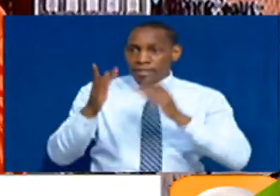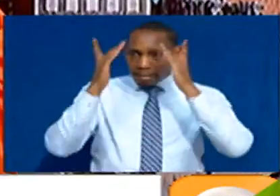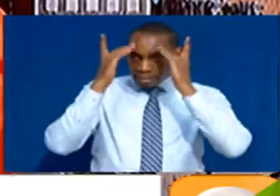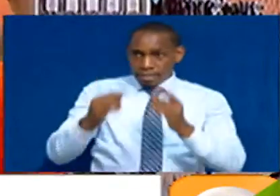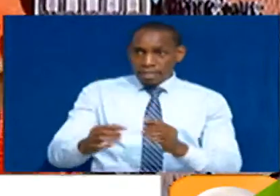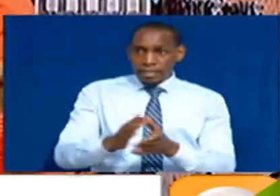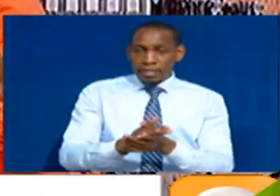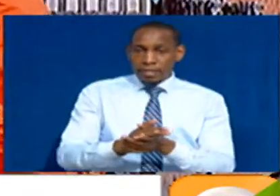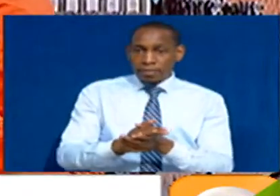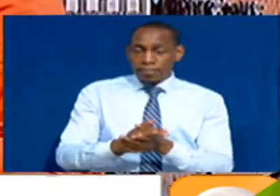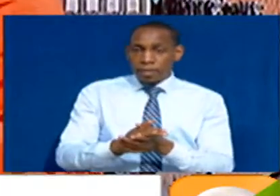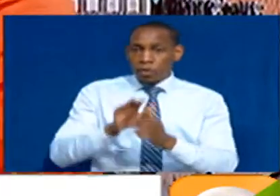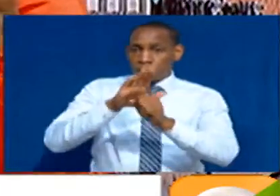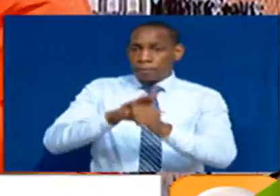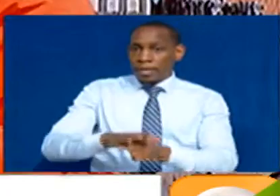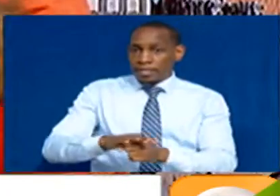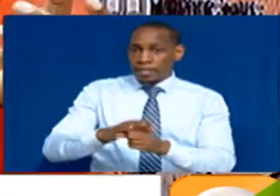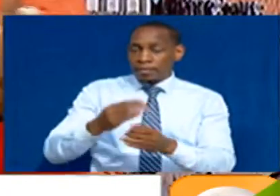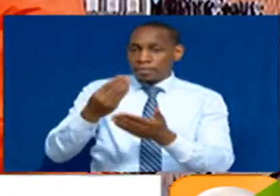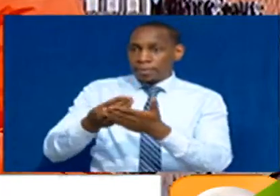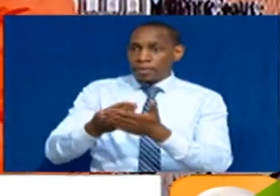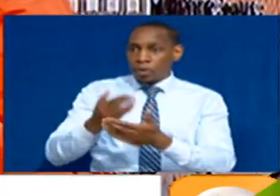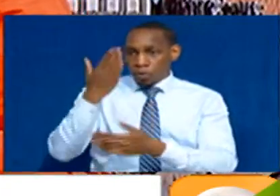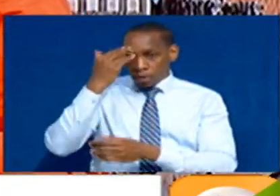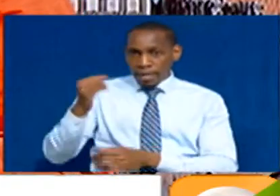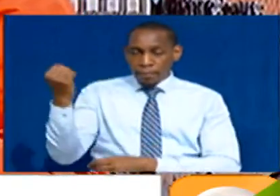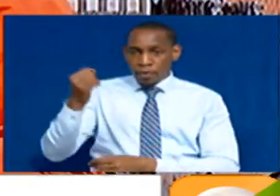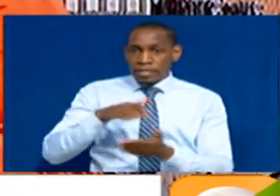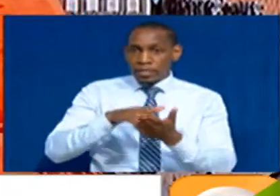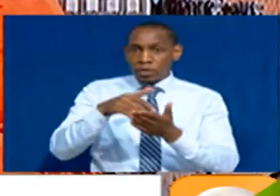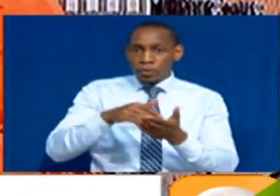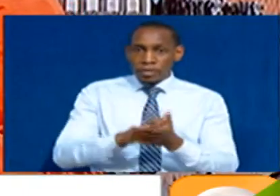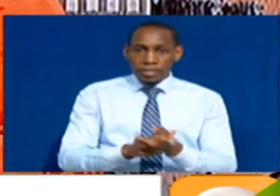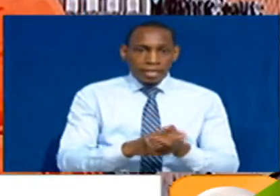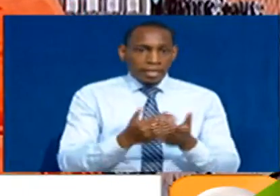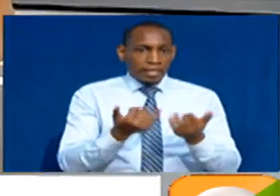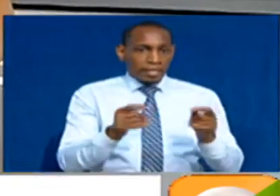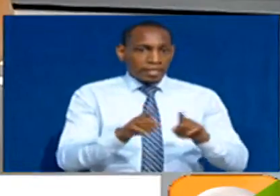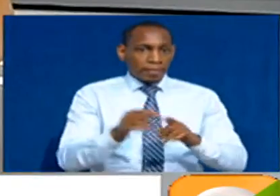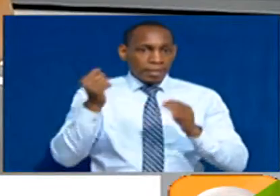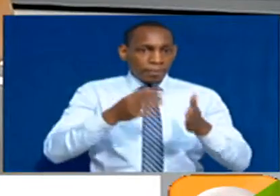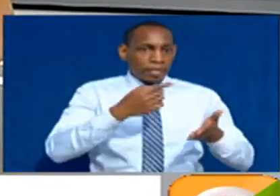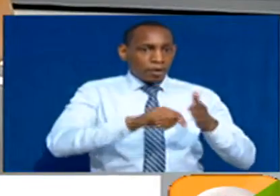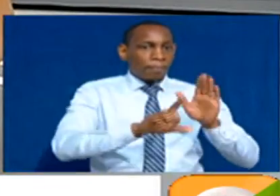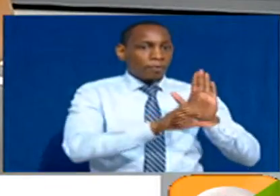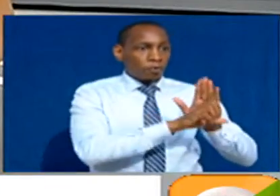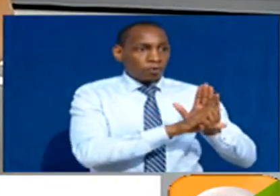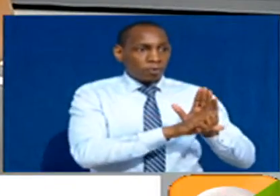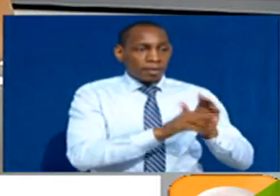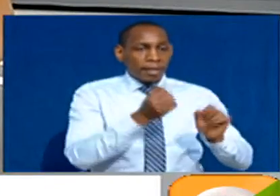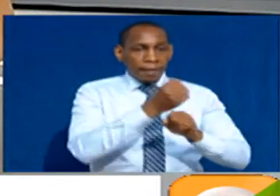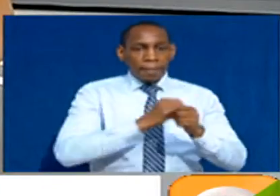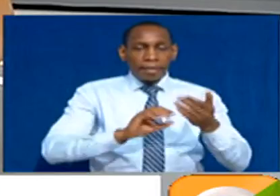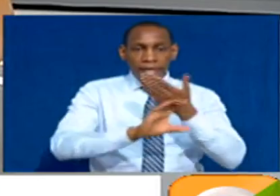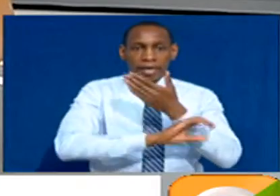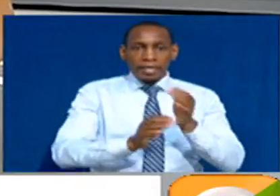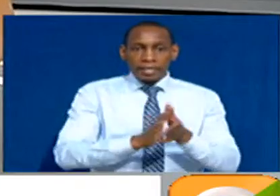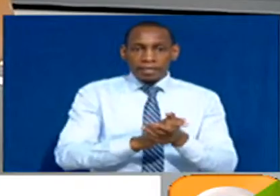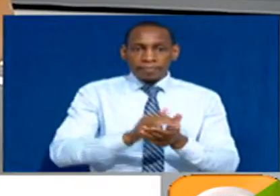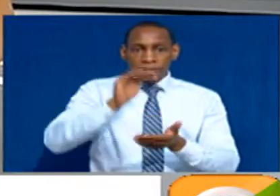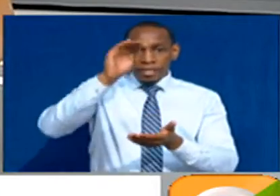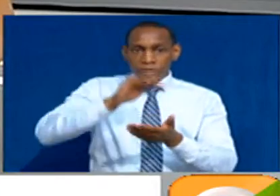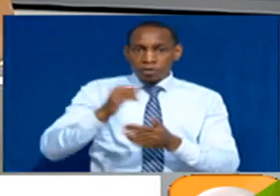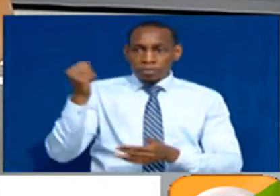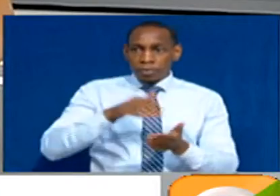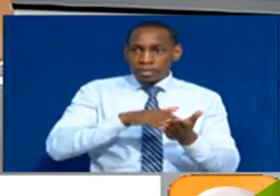deciding to kill you financially because of silly political instability. As a politician, but should you not pass laws to make our country less politically